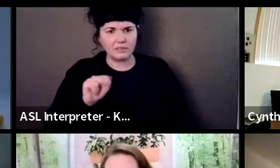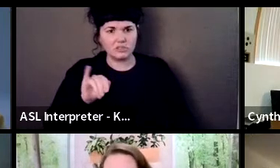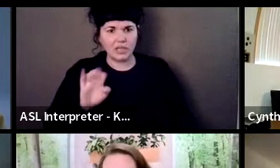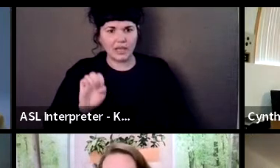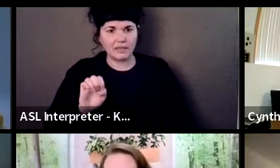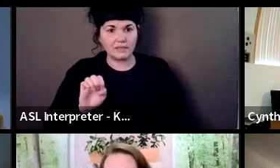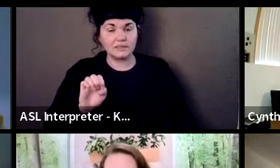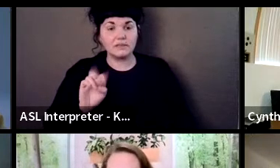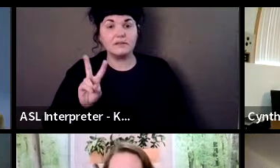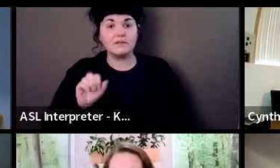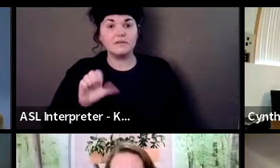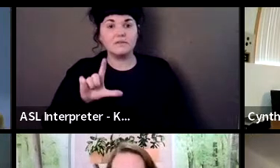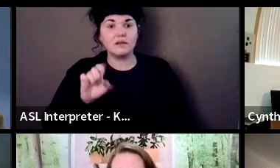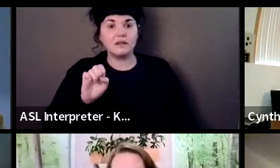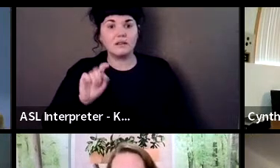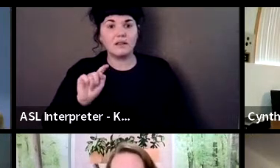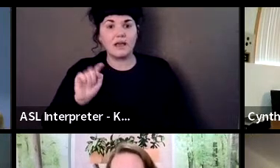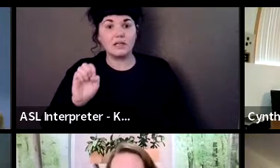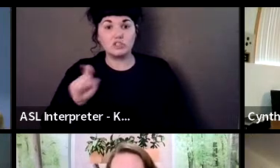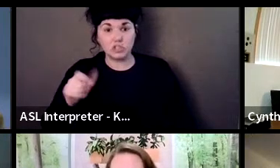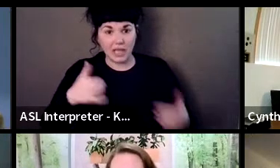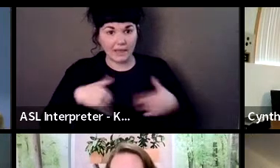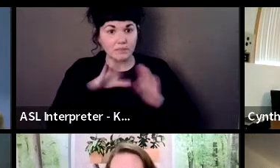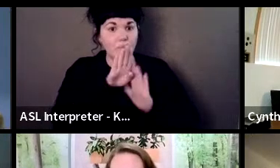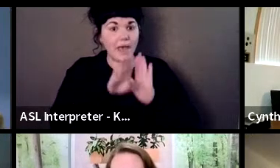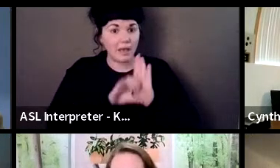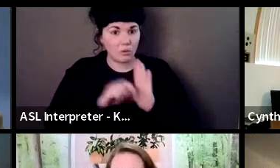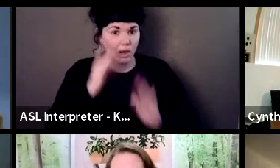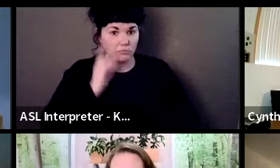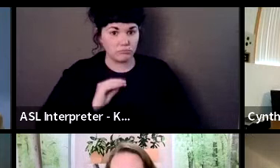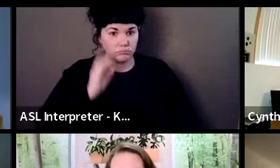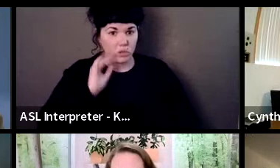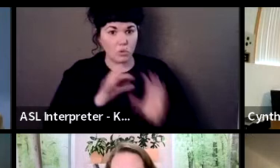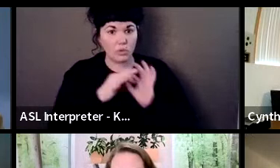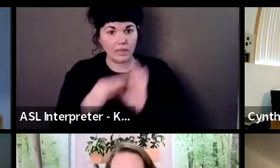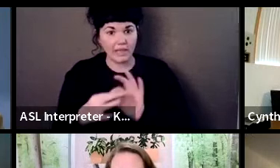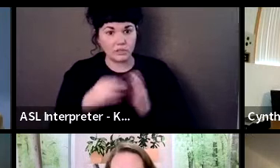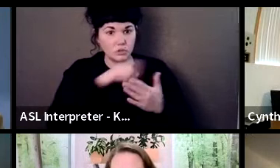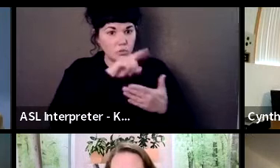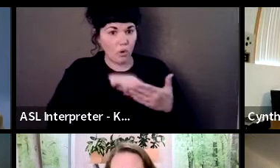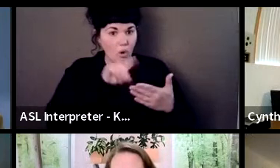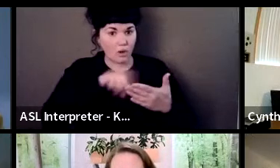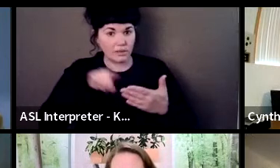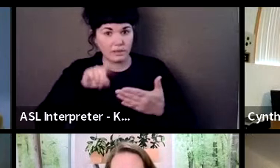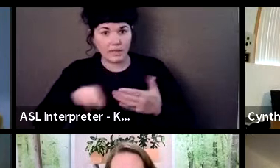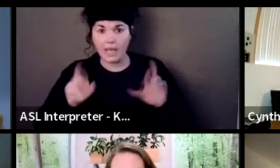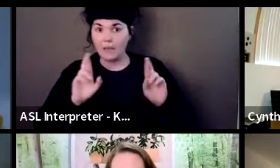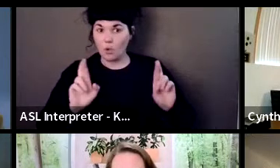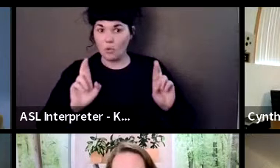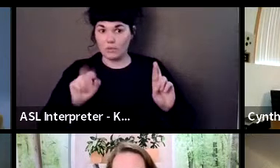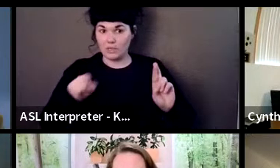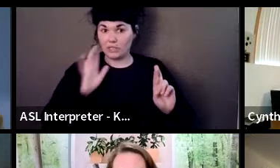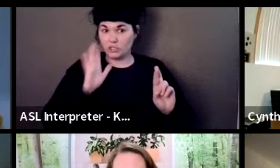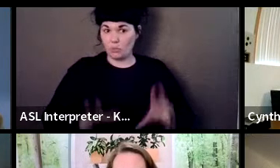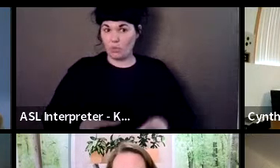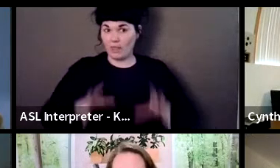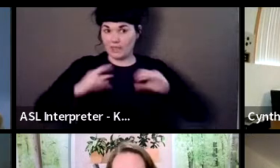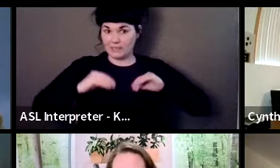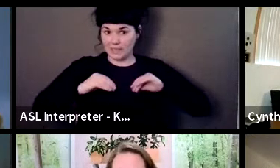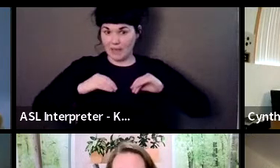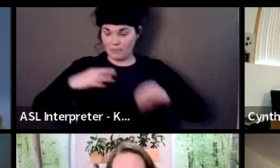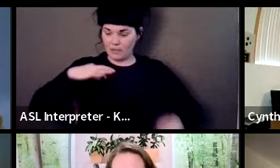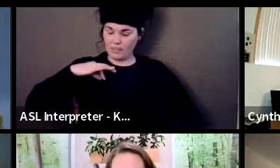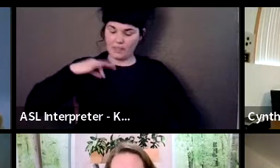a background with regards to auditing. I'm hoping that she will accept the nomination and maybe even share a little bit